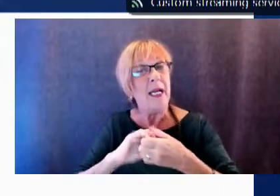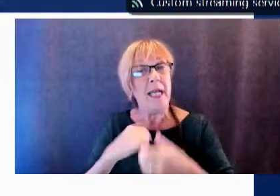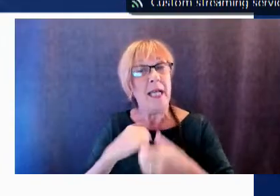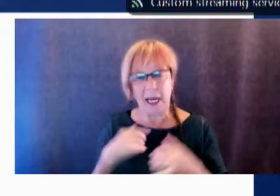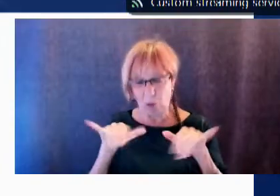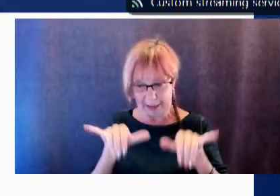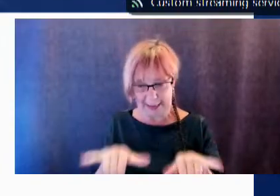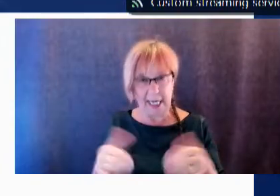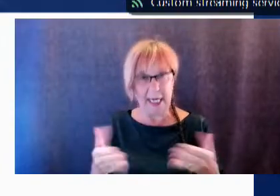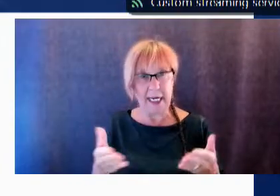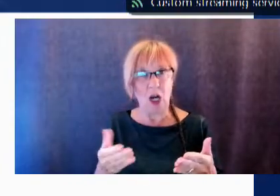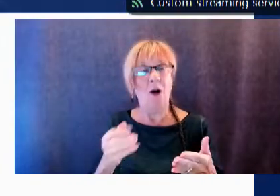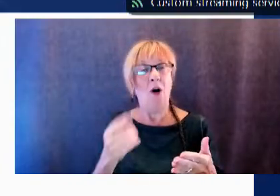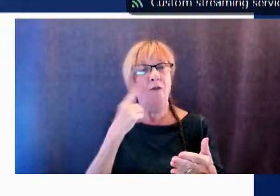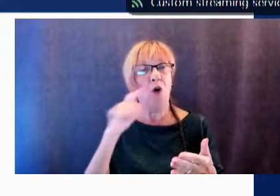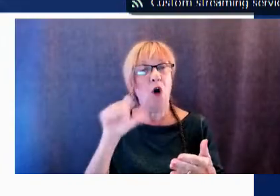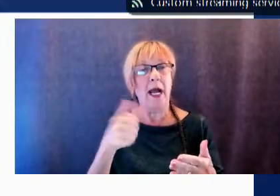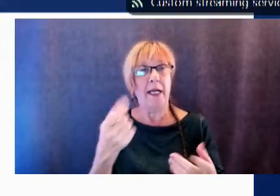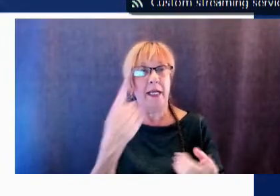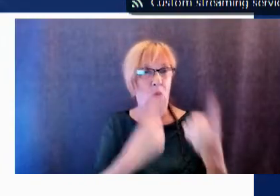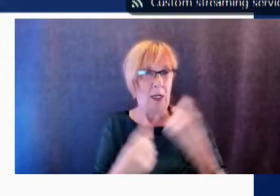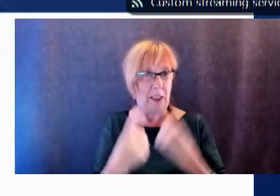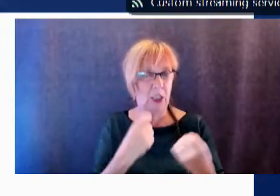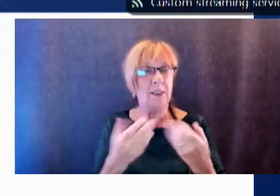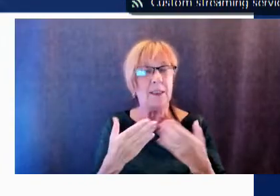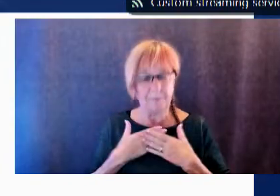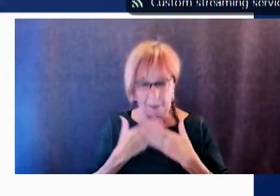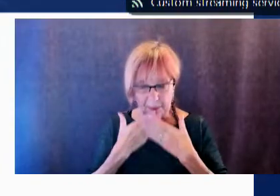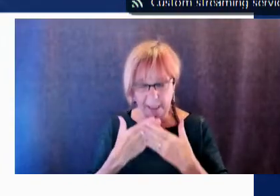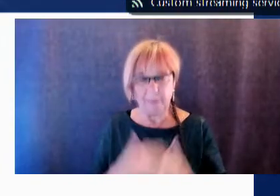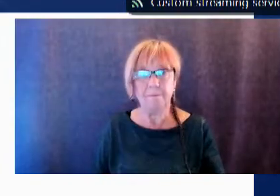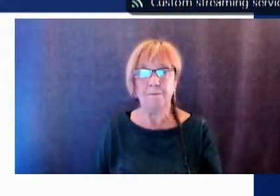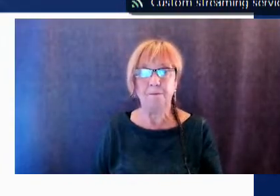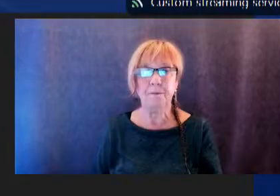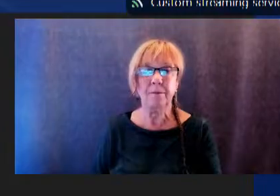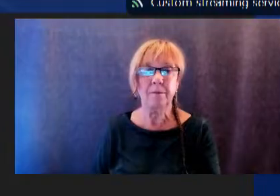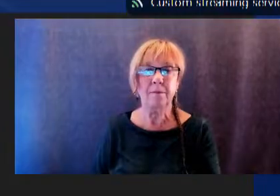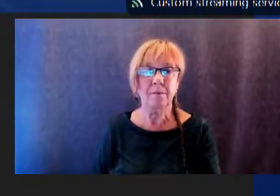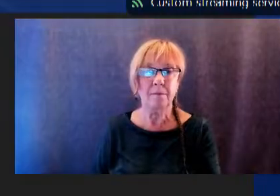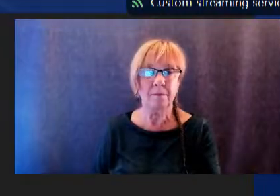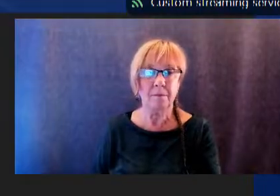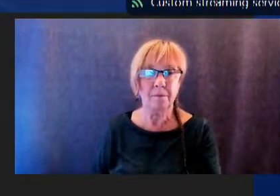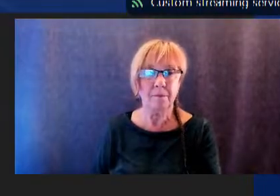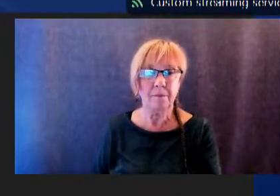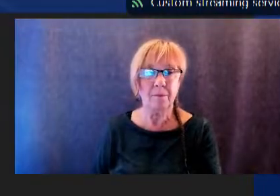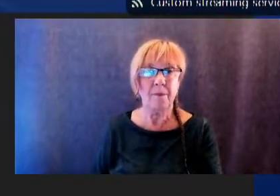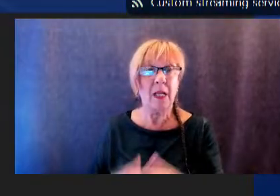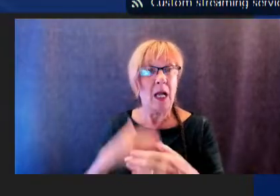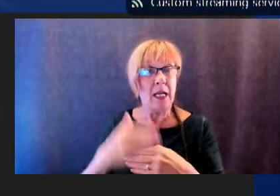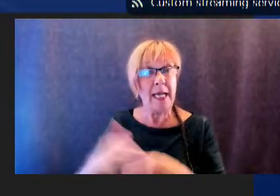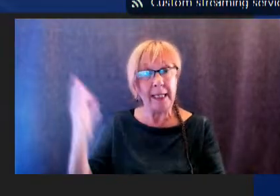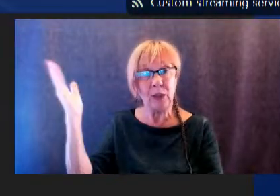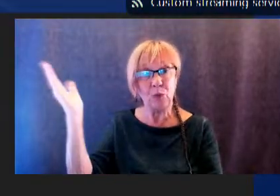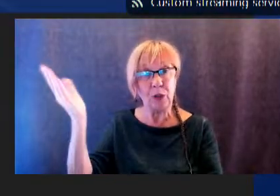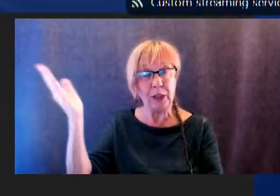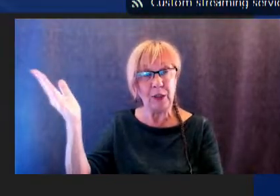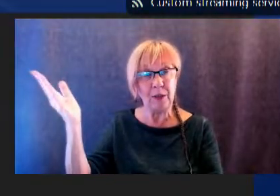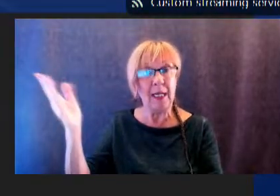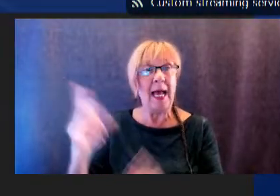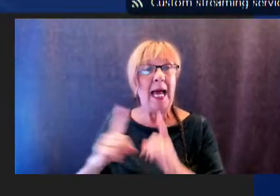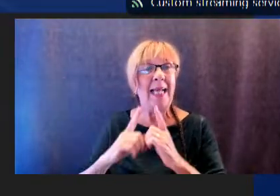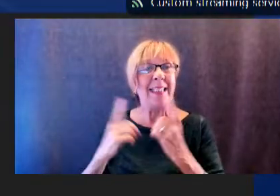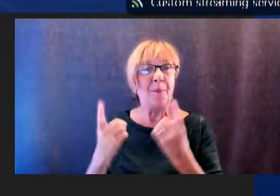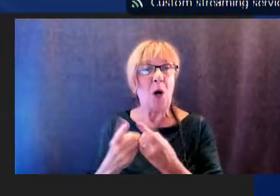remain on the line for any questions. Thank you. Thank you, Colonel. Our next presentation is from the Department of